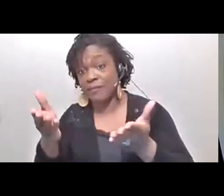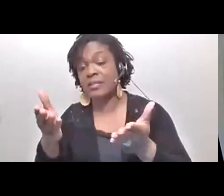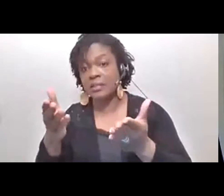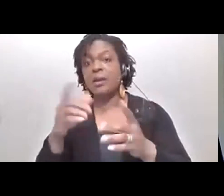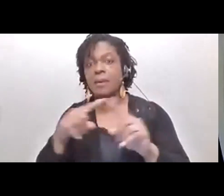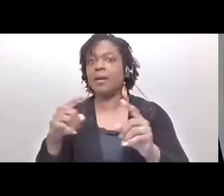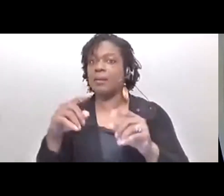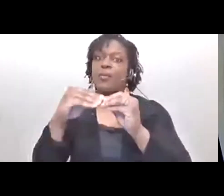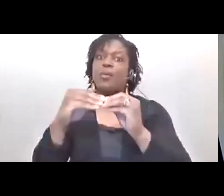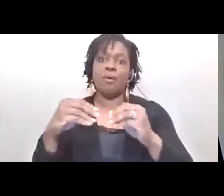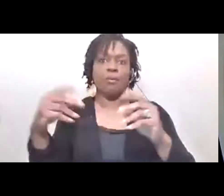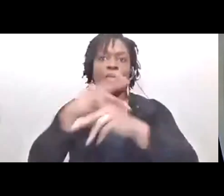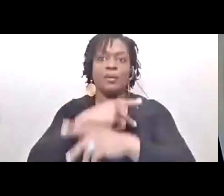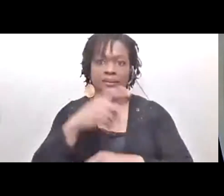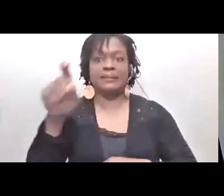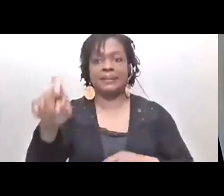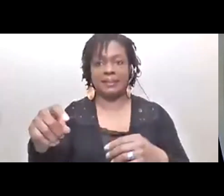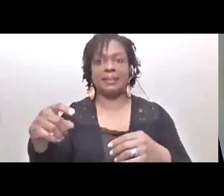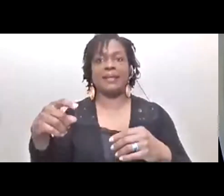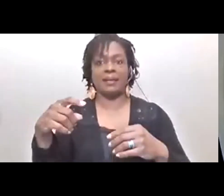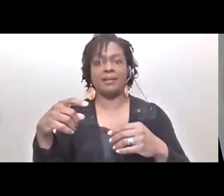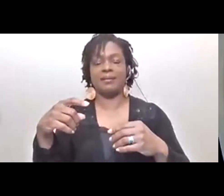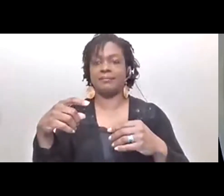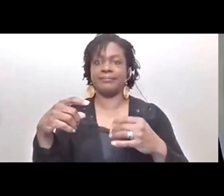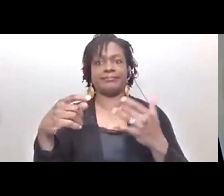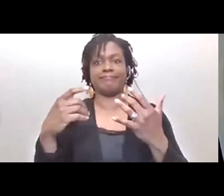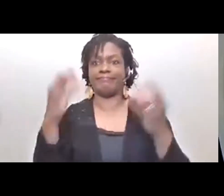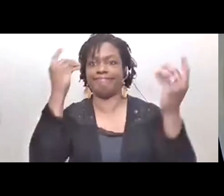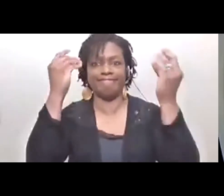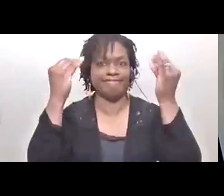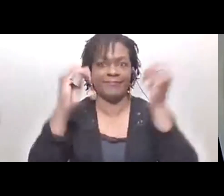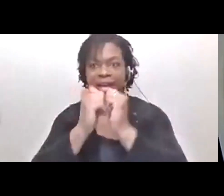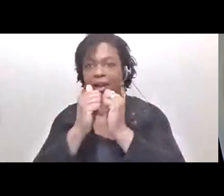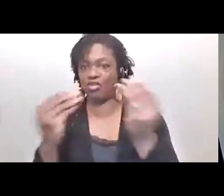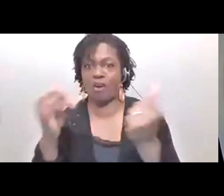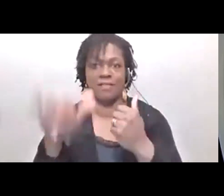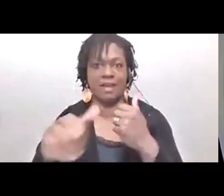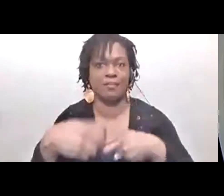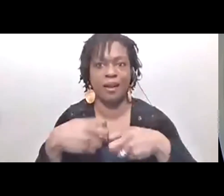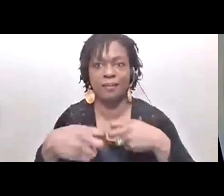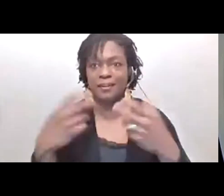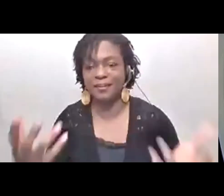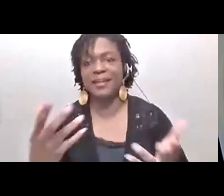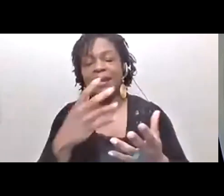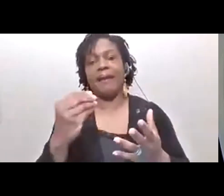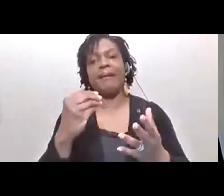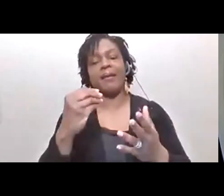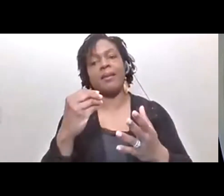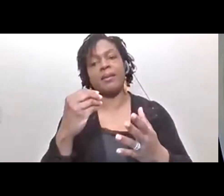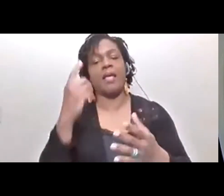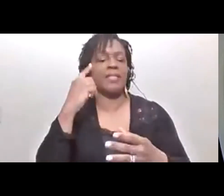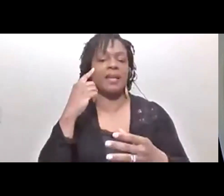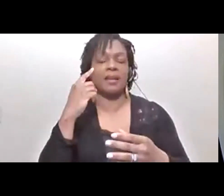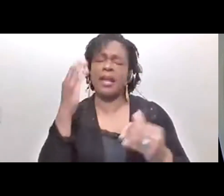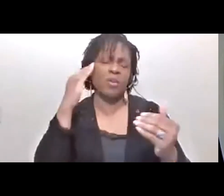need. It's just a matter of how do we solve this issue? How do we work? And I think everybody appreciates all the work that you're